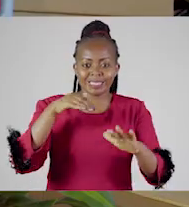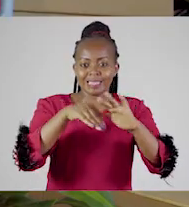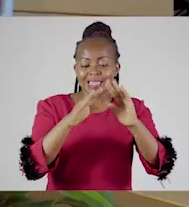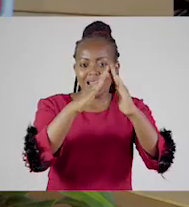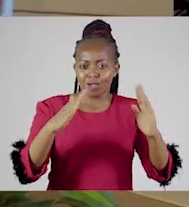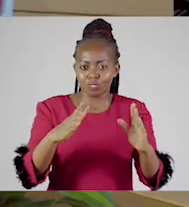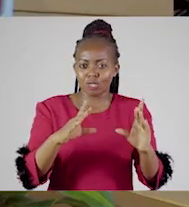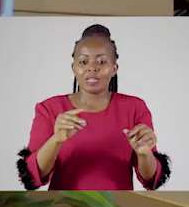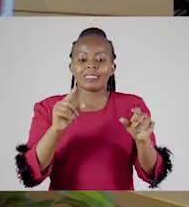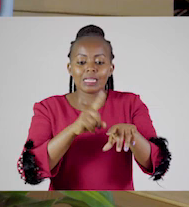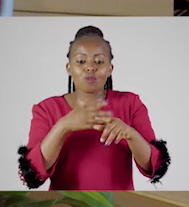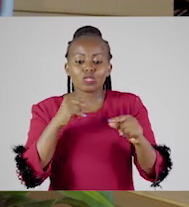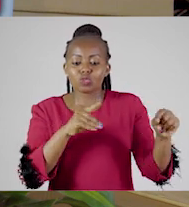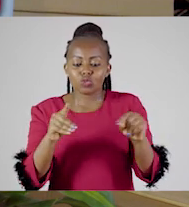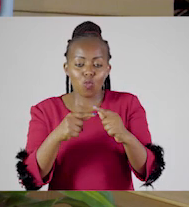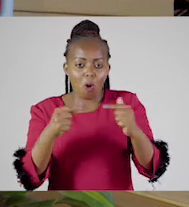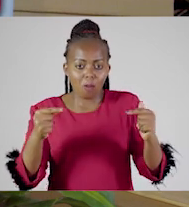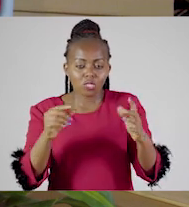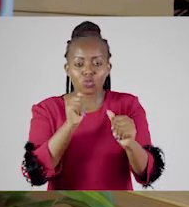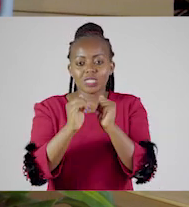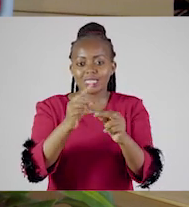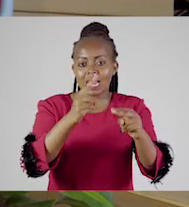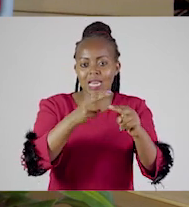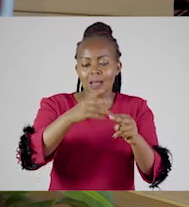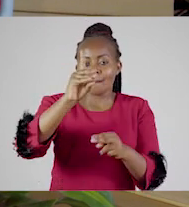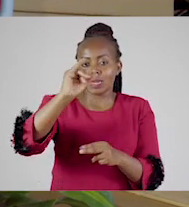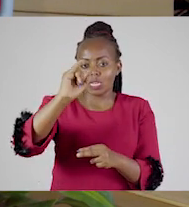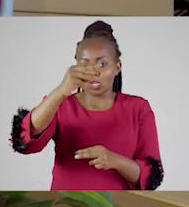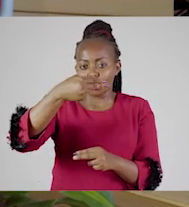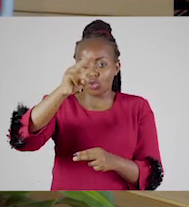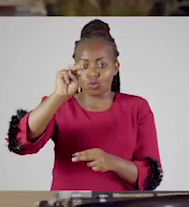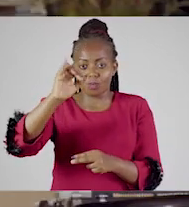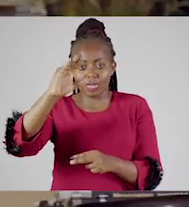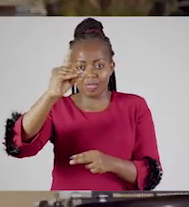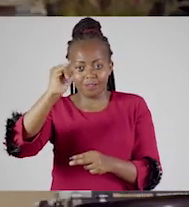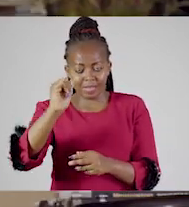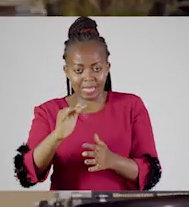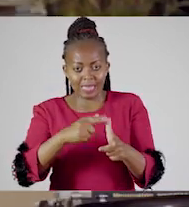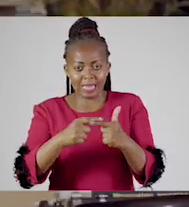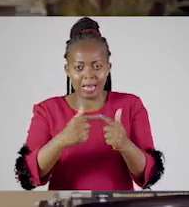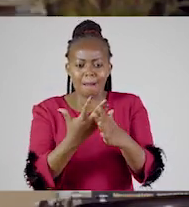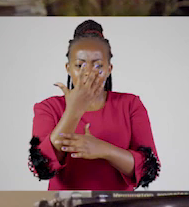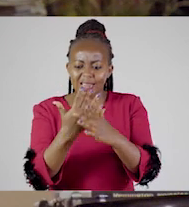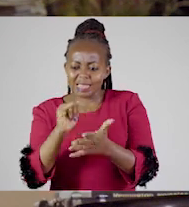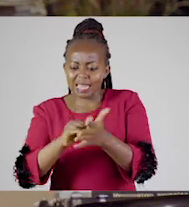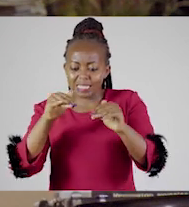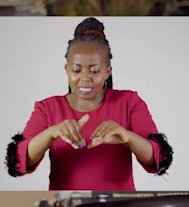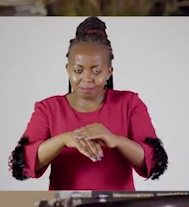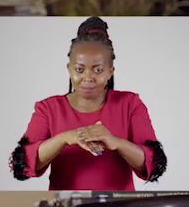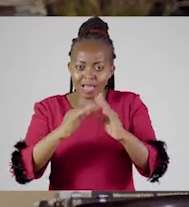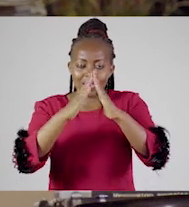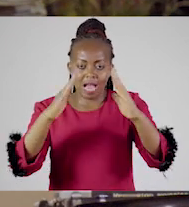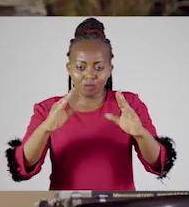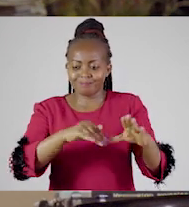To do the opposite, which is to dehumidify your house, mm-hmm. remove the indoor plants that we've talked about, if